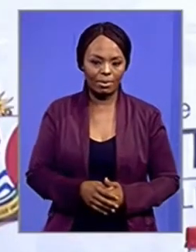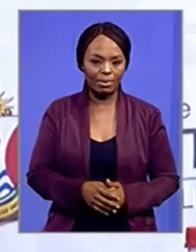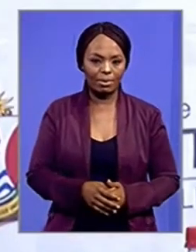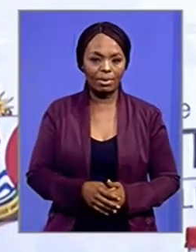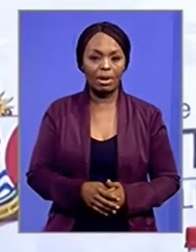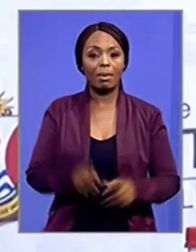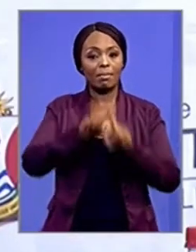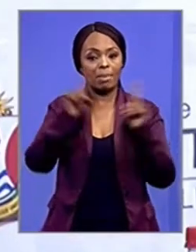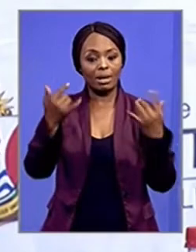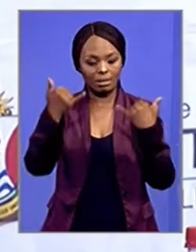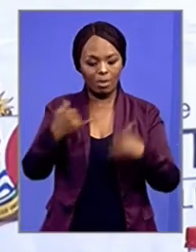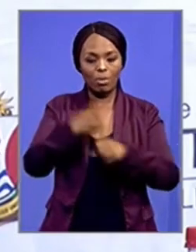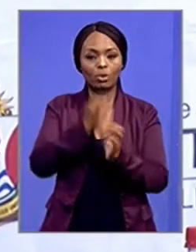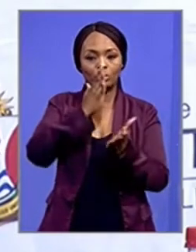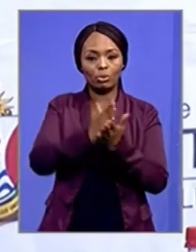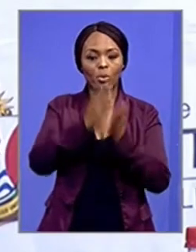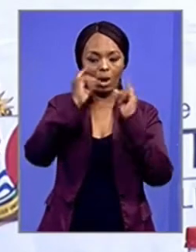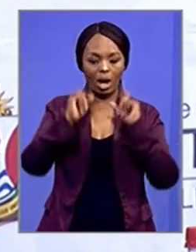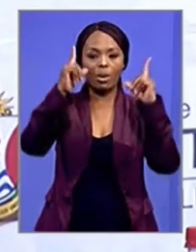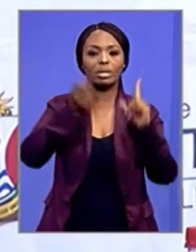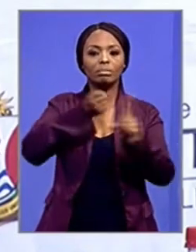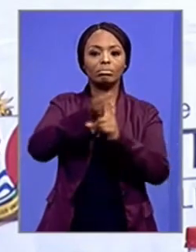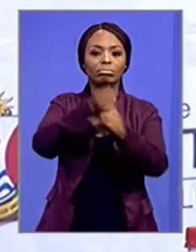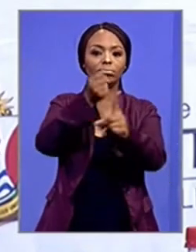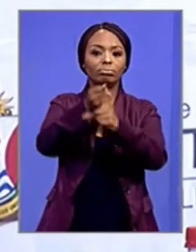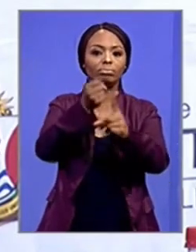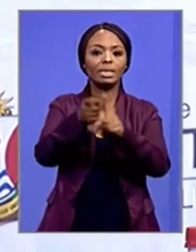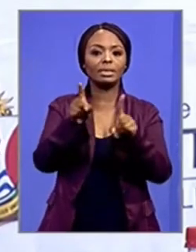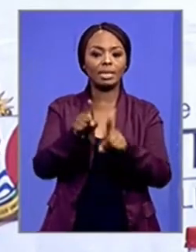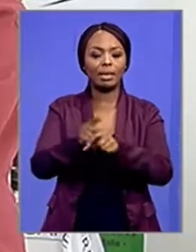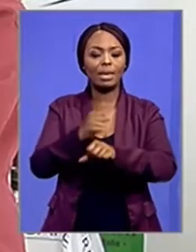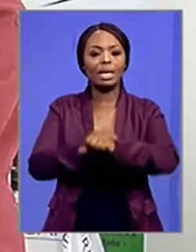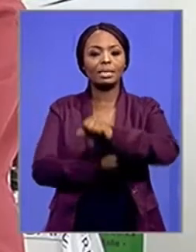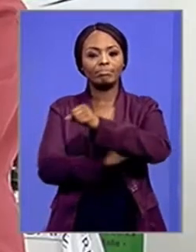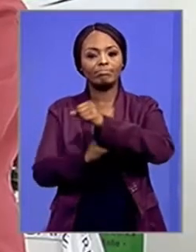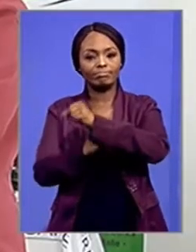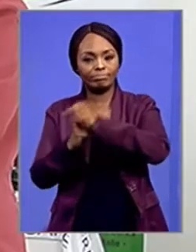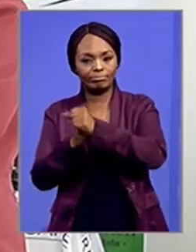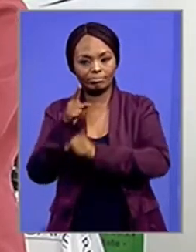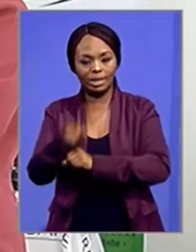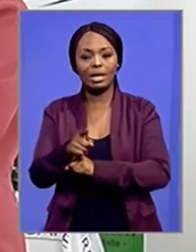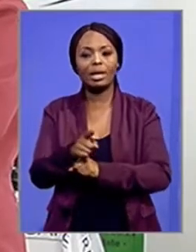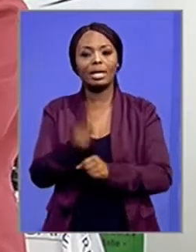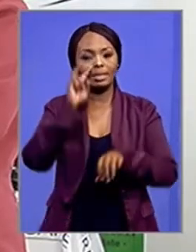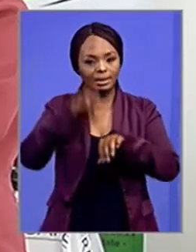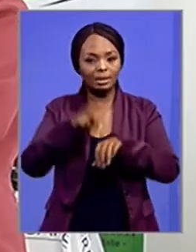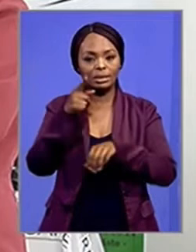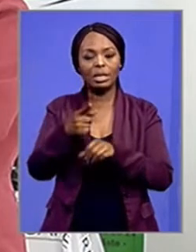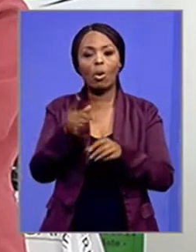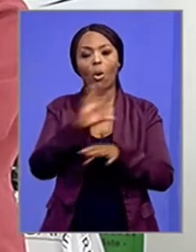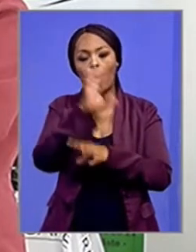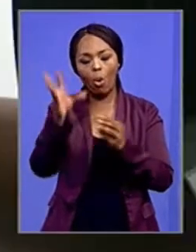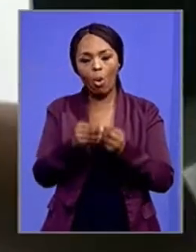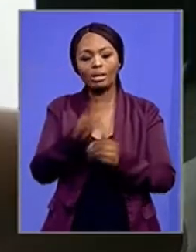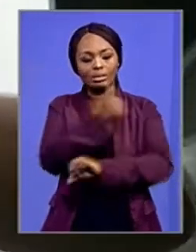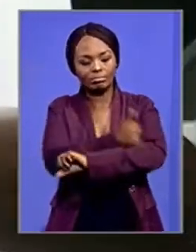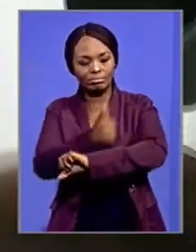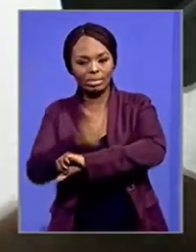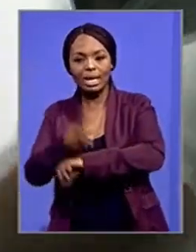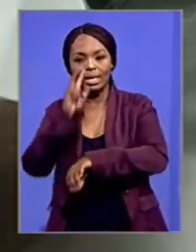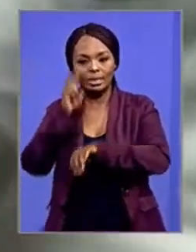continue with our awareness and mobilization of all stakeholders to play their part. Baahi ba profensi ya Kapa Botjhabela ba fetang dimilione tse